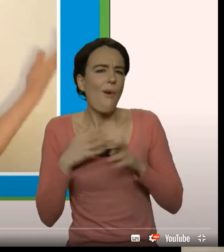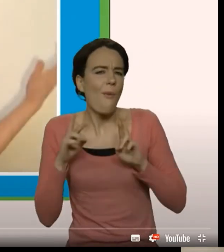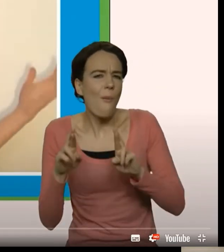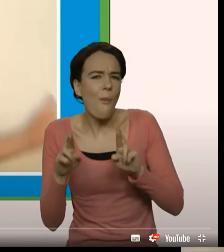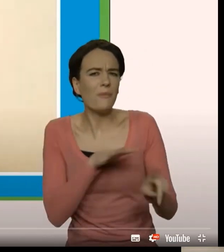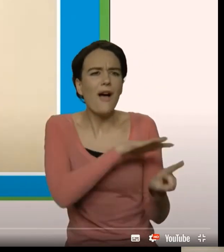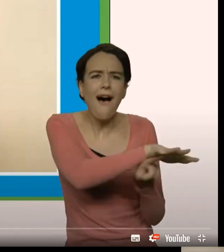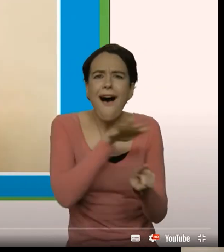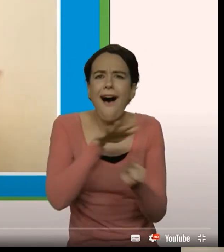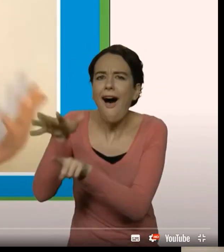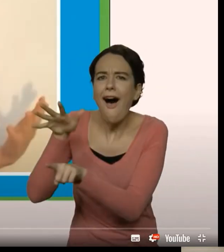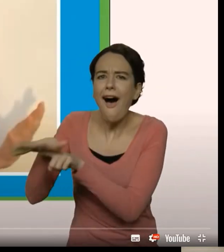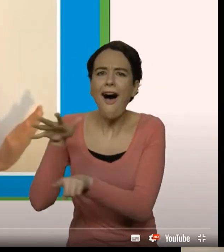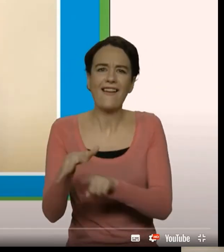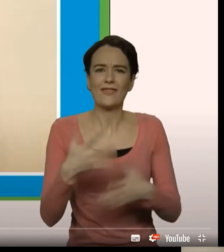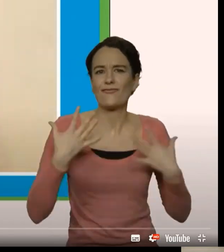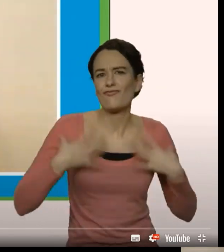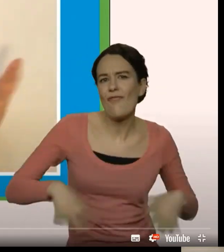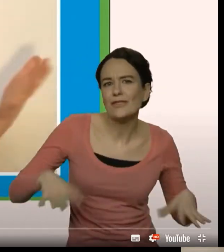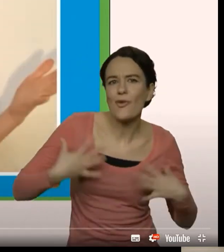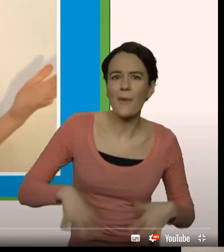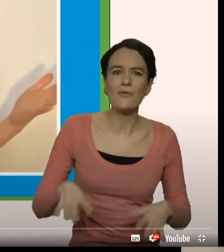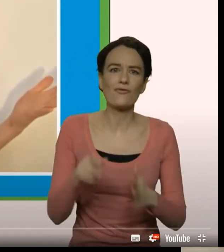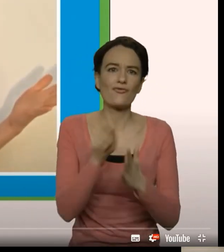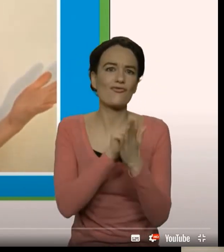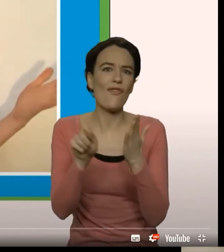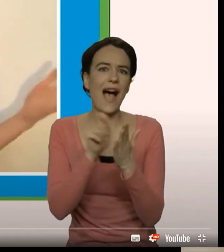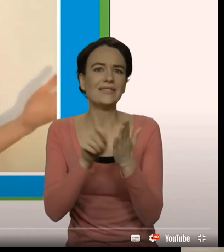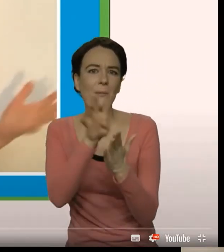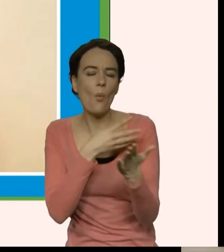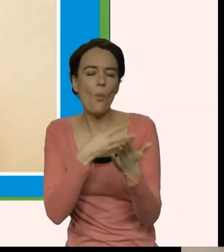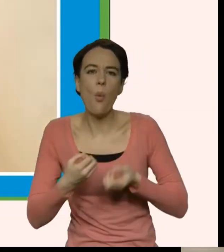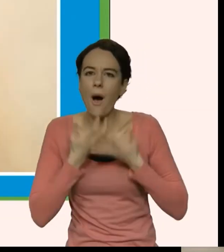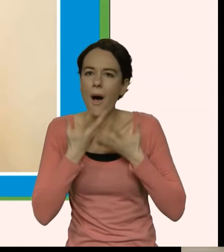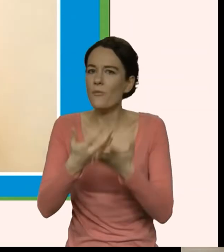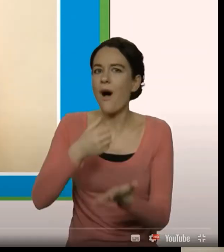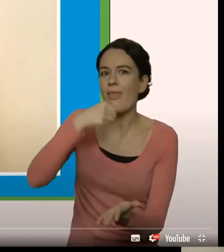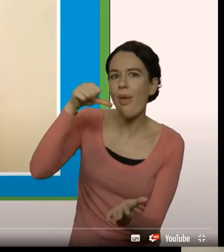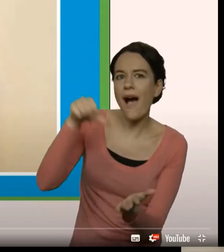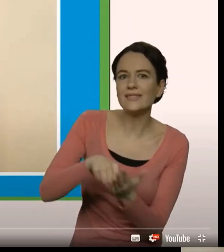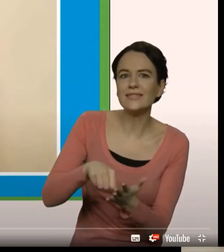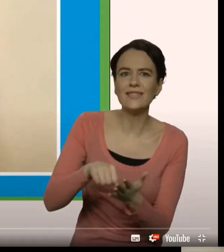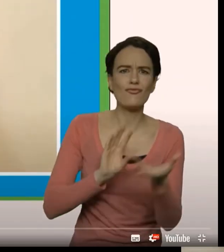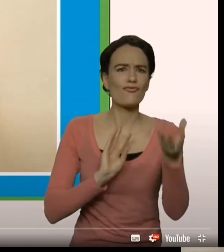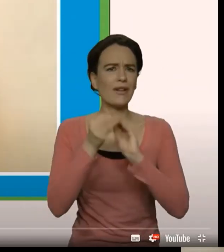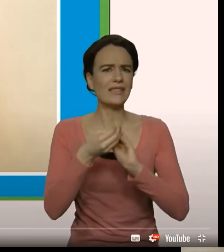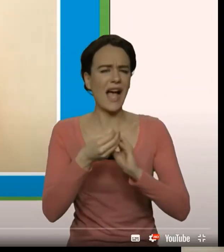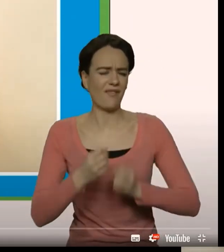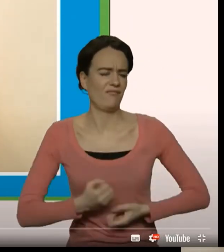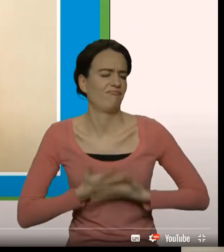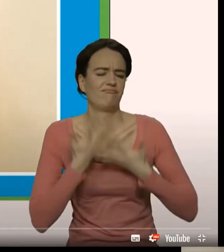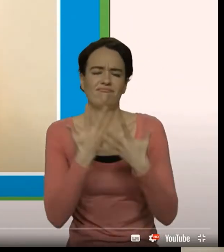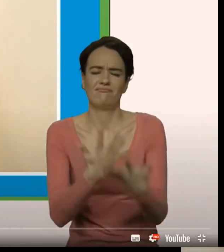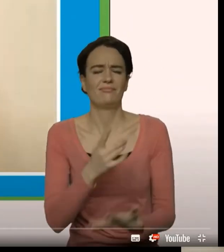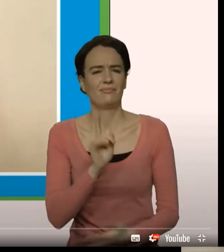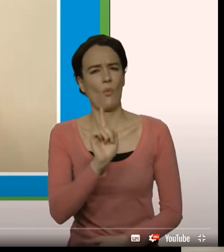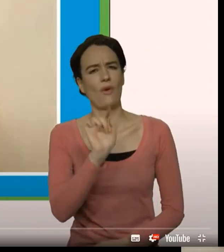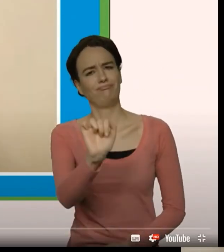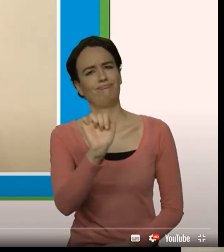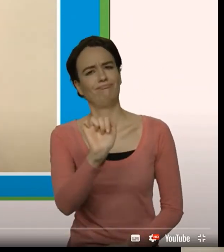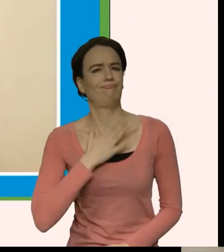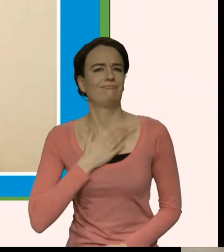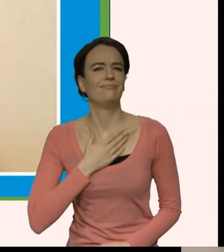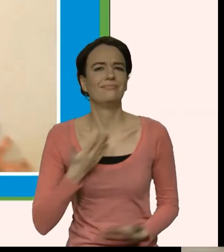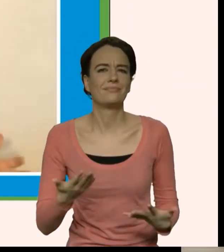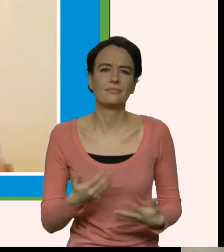Tell each other jokes, have a dress-up day, write each other a poem or a letter, whatever creative way you want to express how you